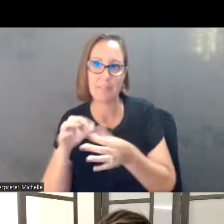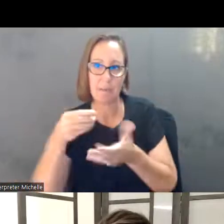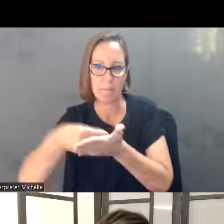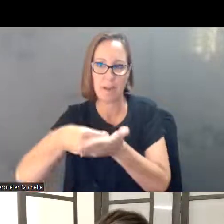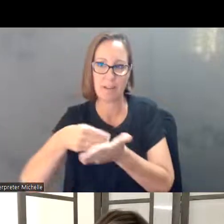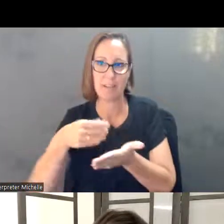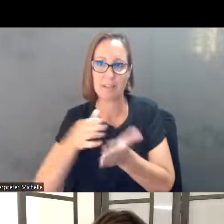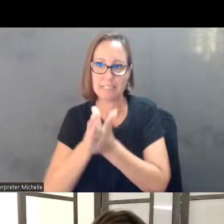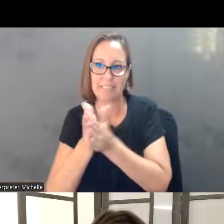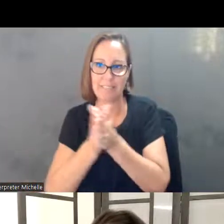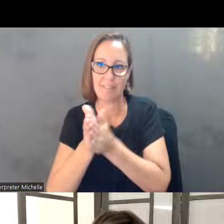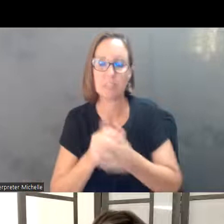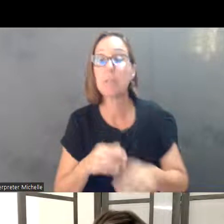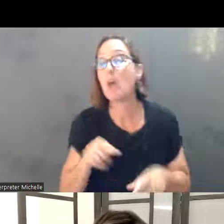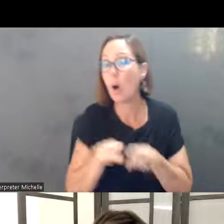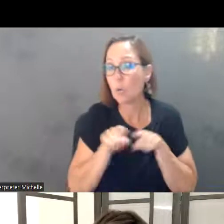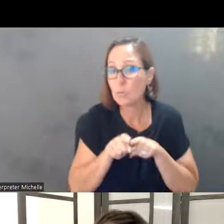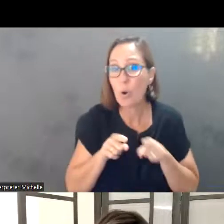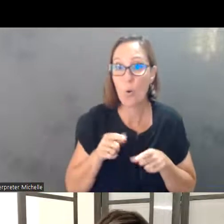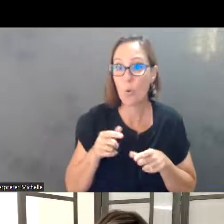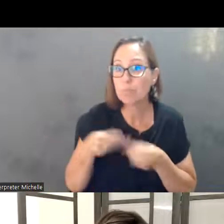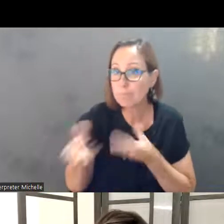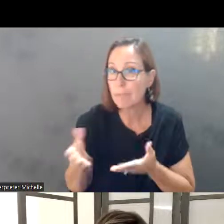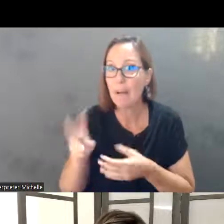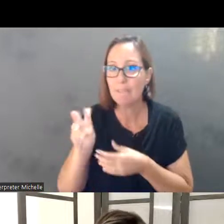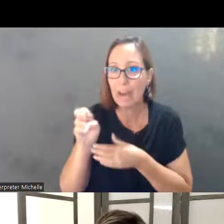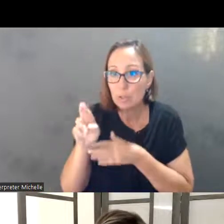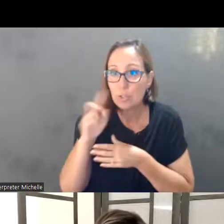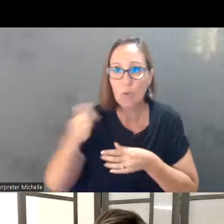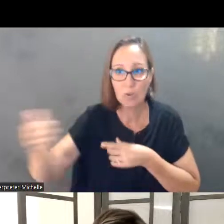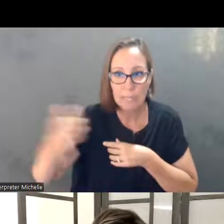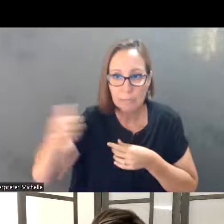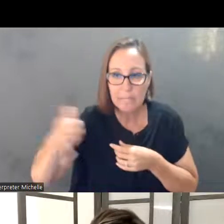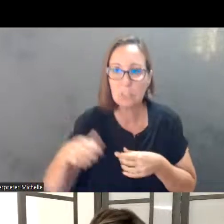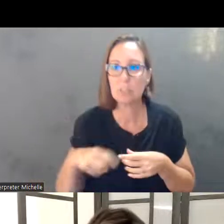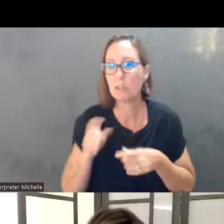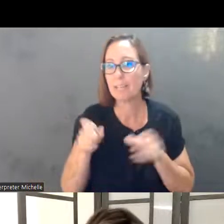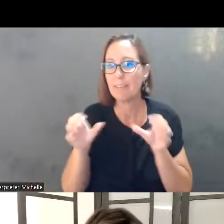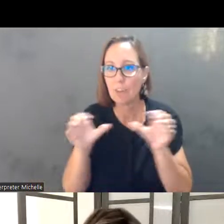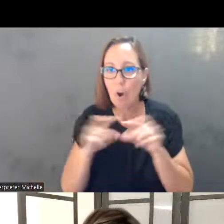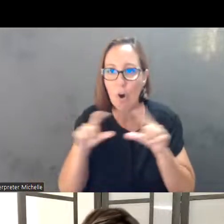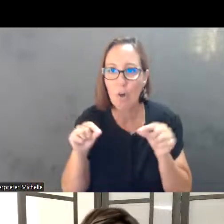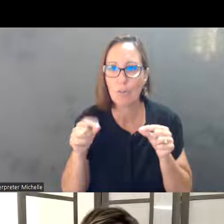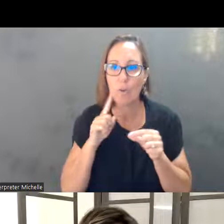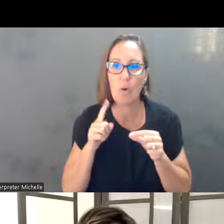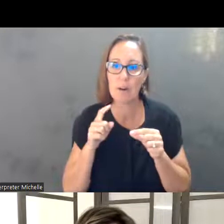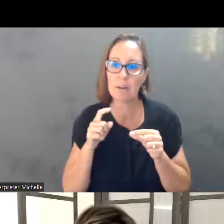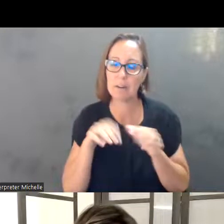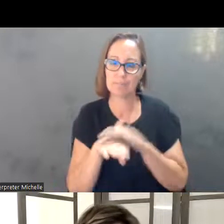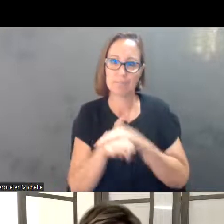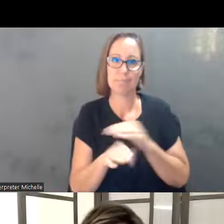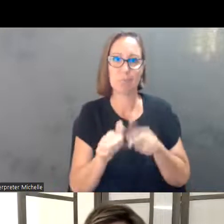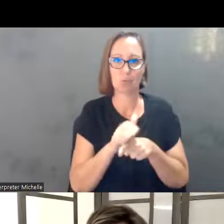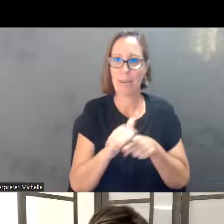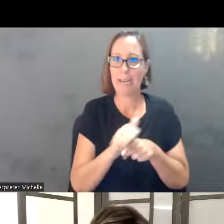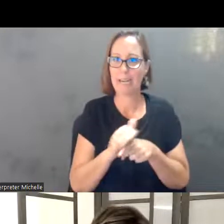incentives like transportation or gift cards or something like that to help make training more accessible. And then